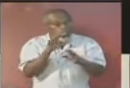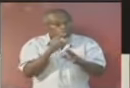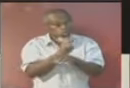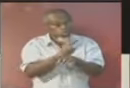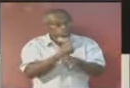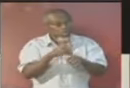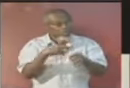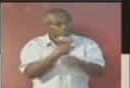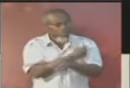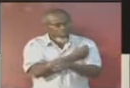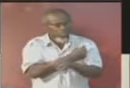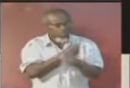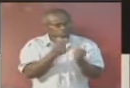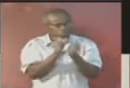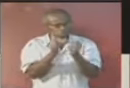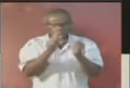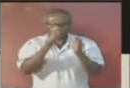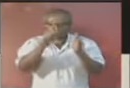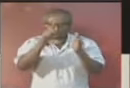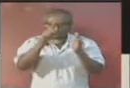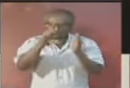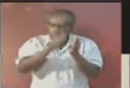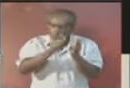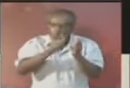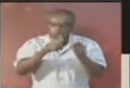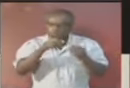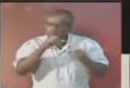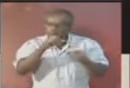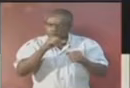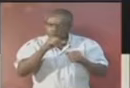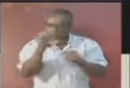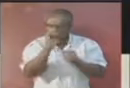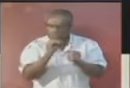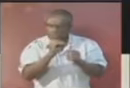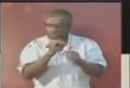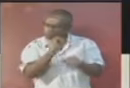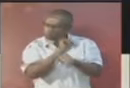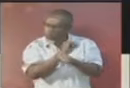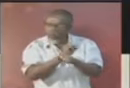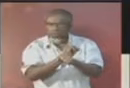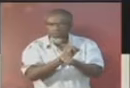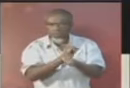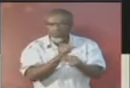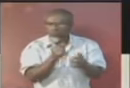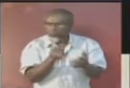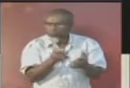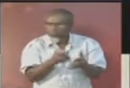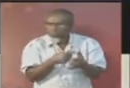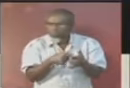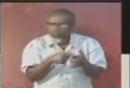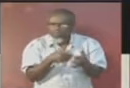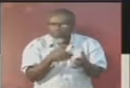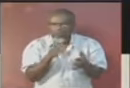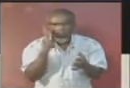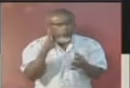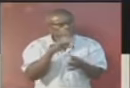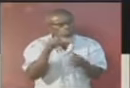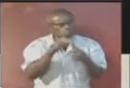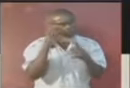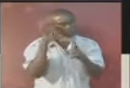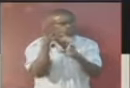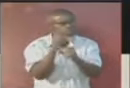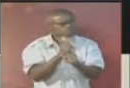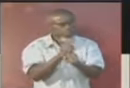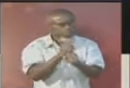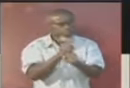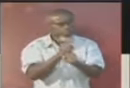us achieving herd immunity? Is it that we'll have to vaccinate a higher percent, higher than 70% of the